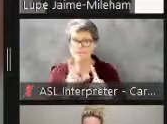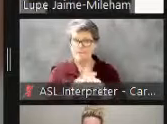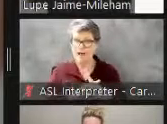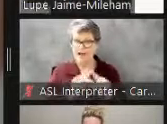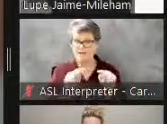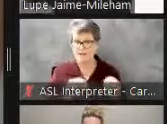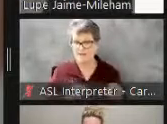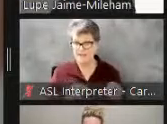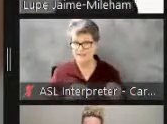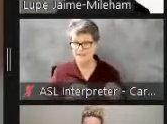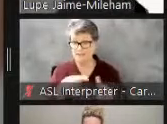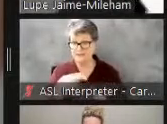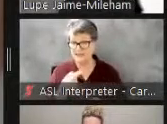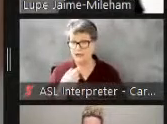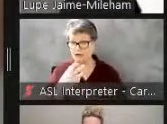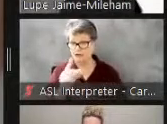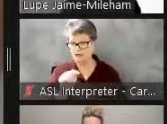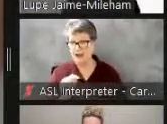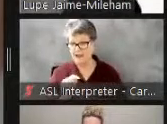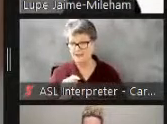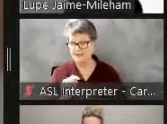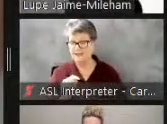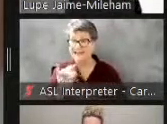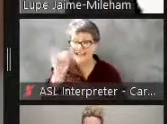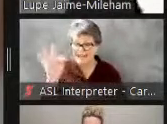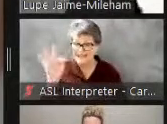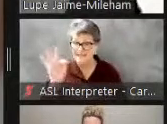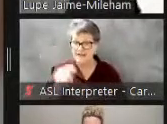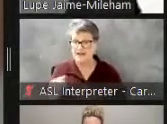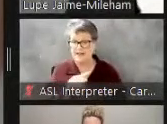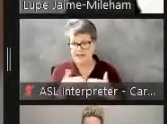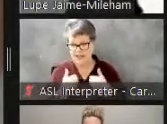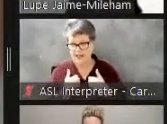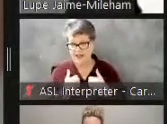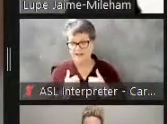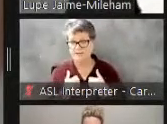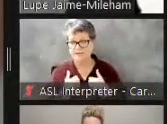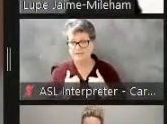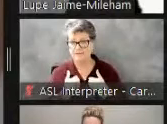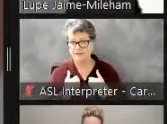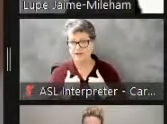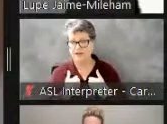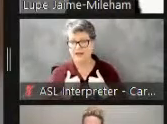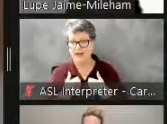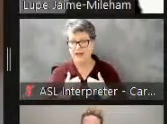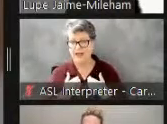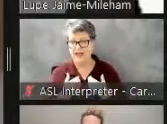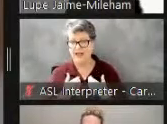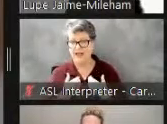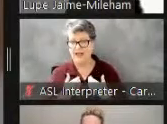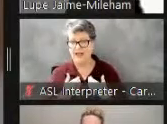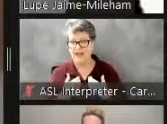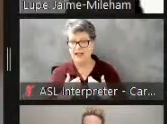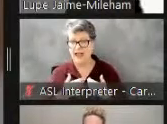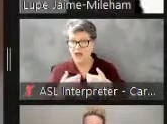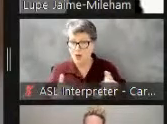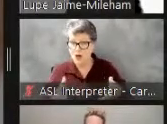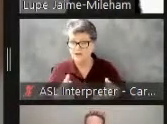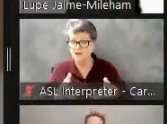this particular grant if they had a loss during the